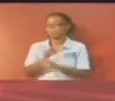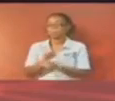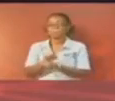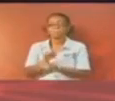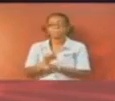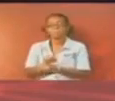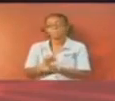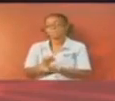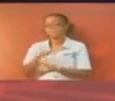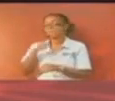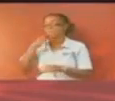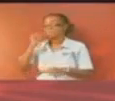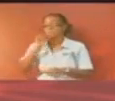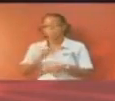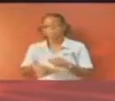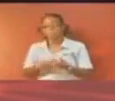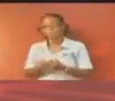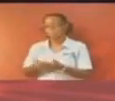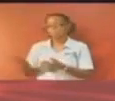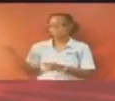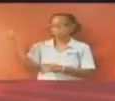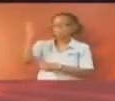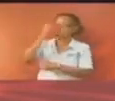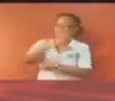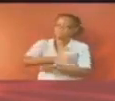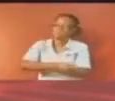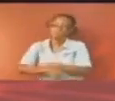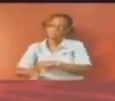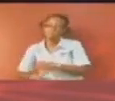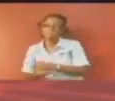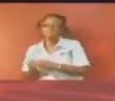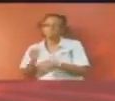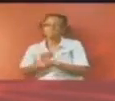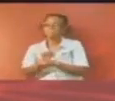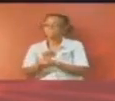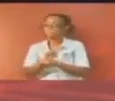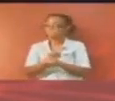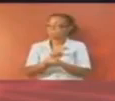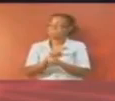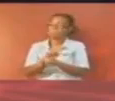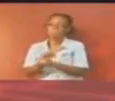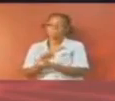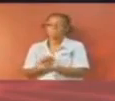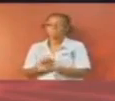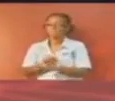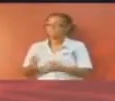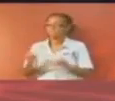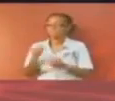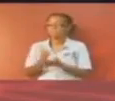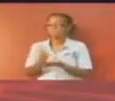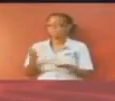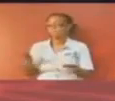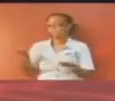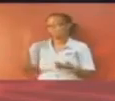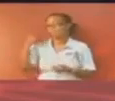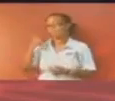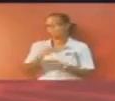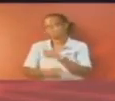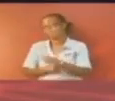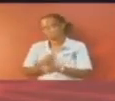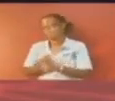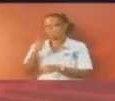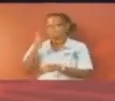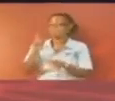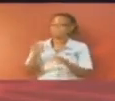been working tirelessly for the past year and 5 months, please stay at home.